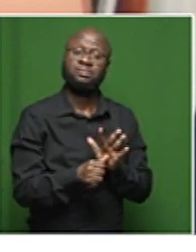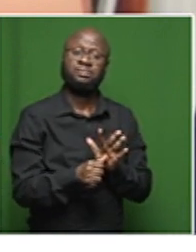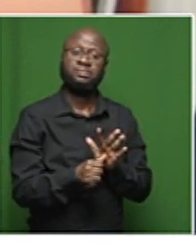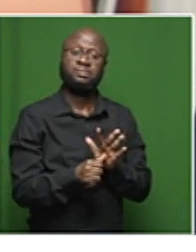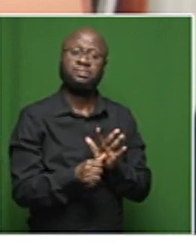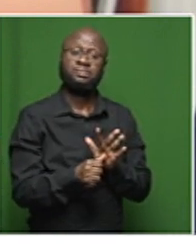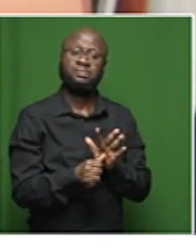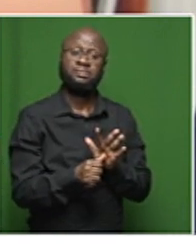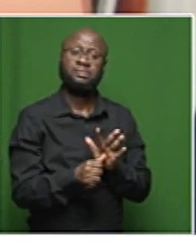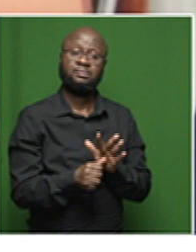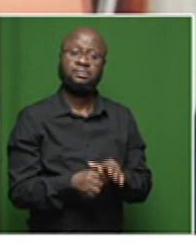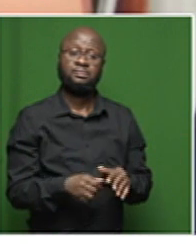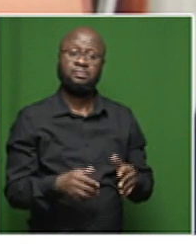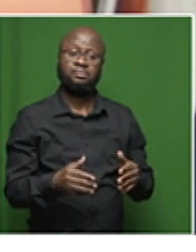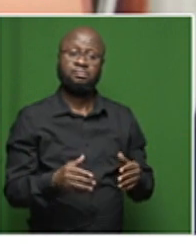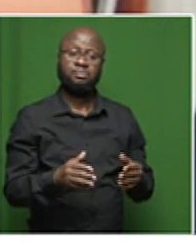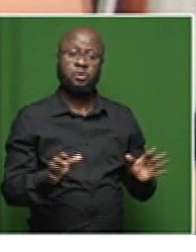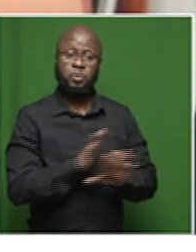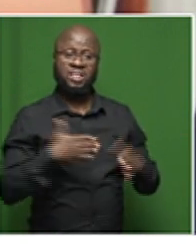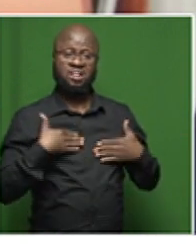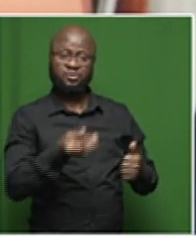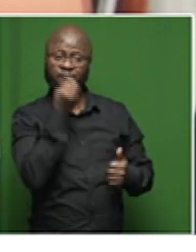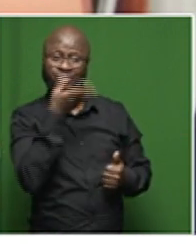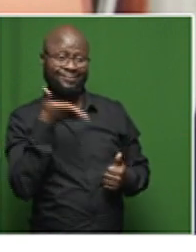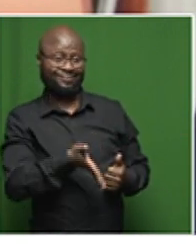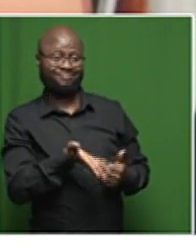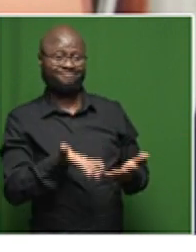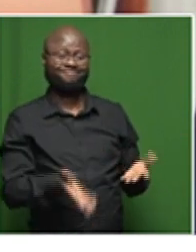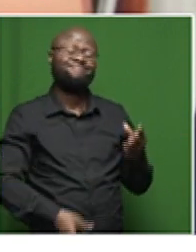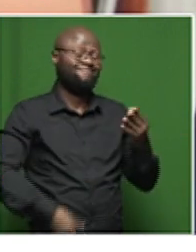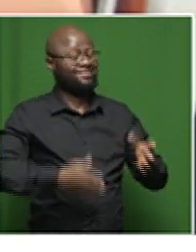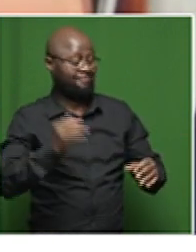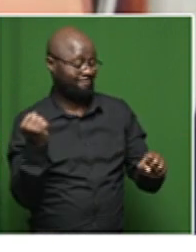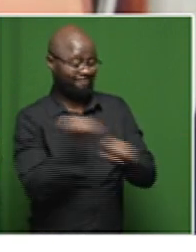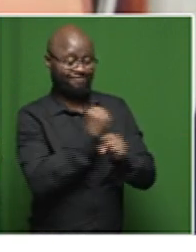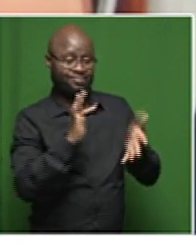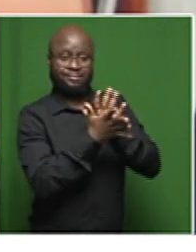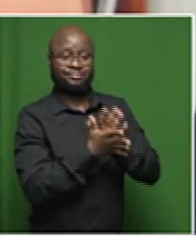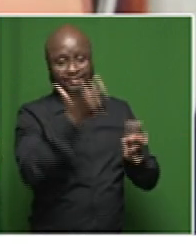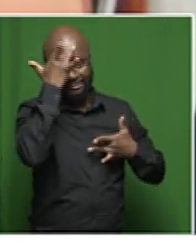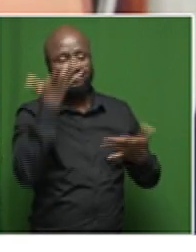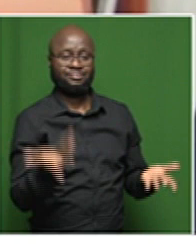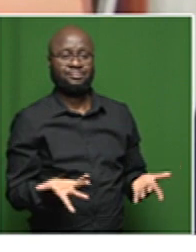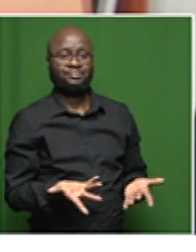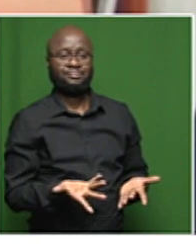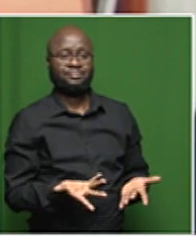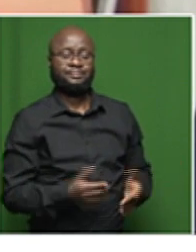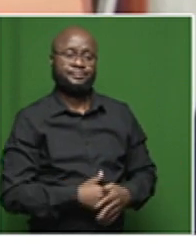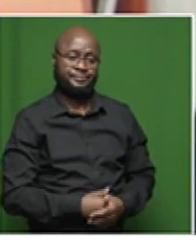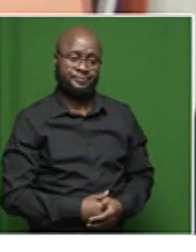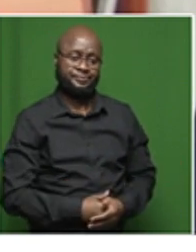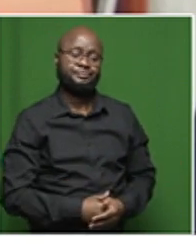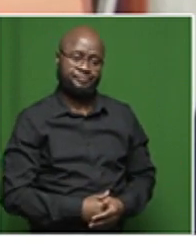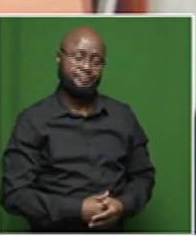unhealthy foods, it has to do with those cholesterols and diabetes, and then that end up causing the inflammation and damage of the blood vessel.